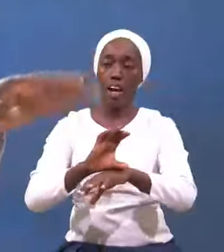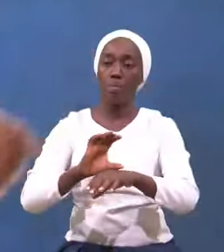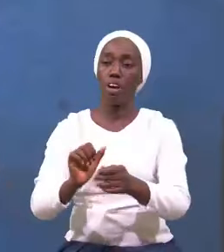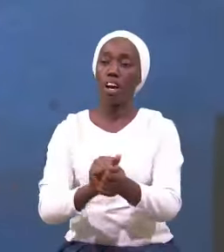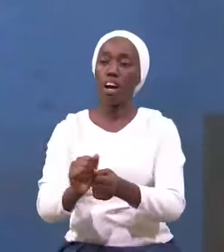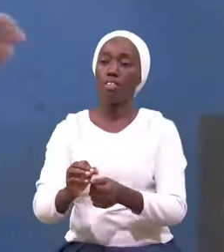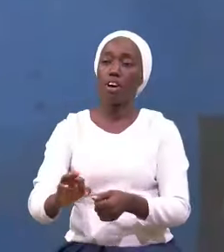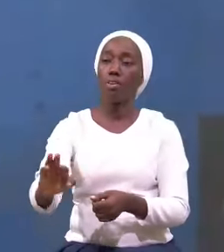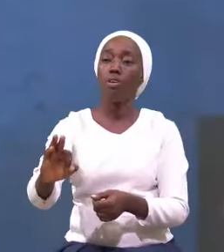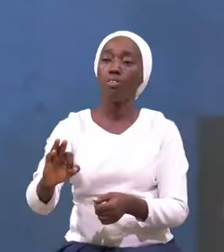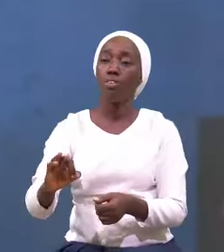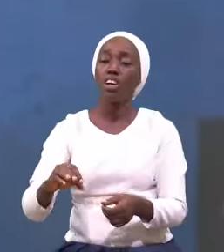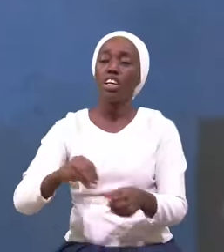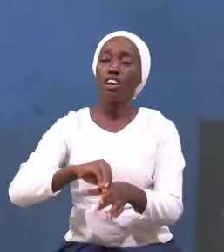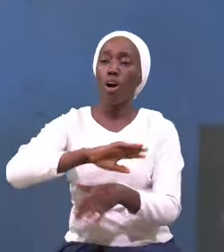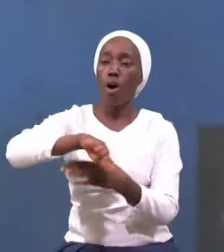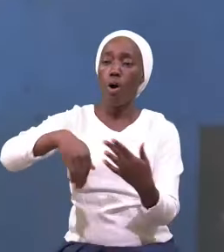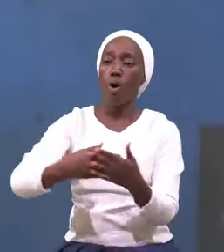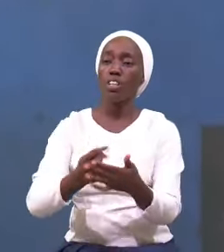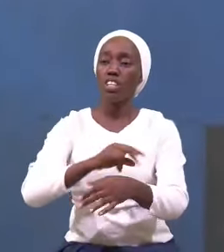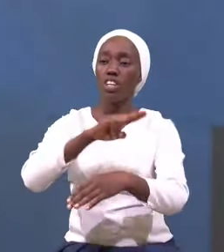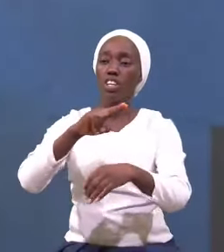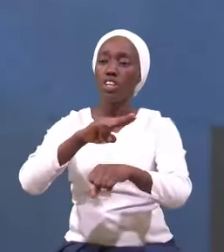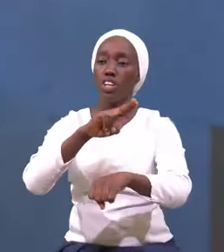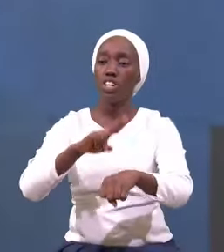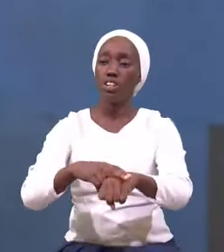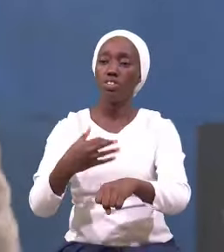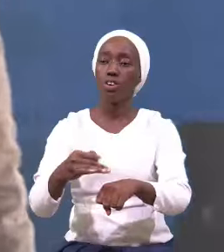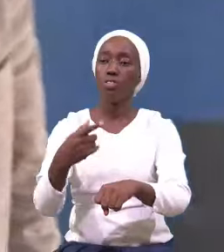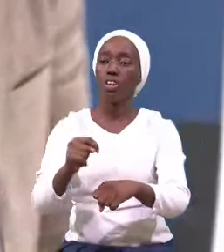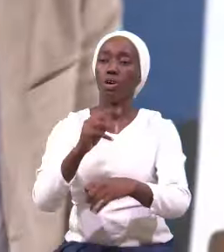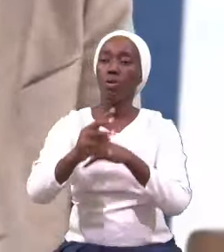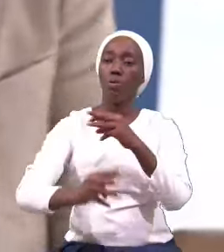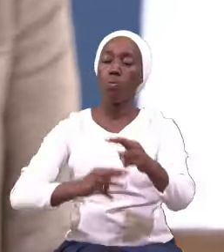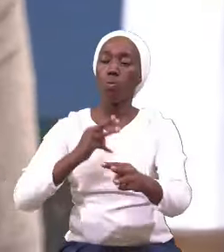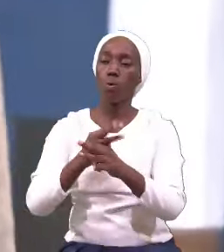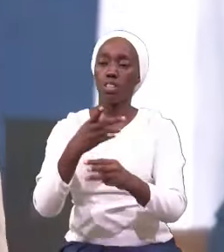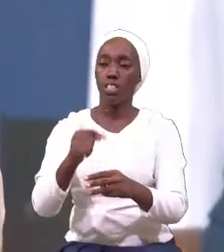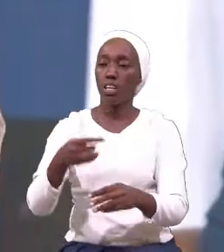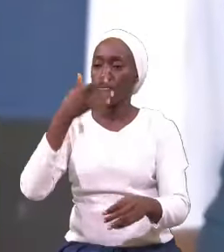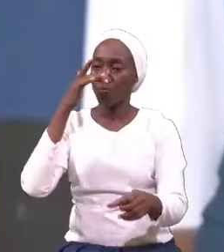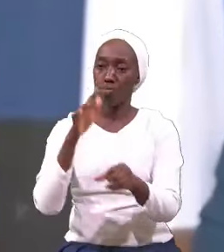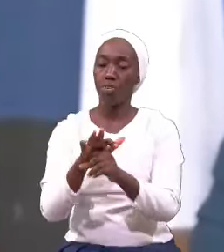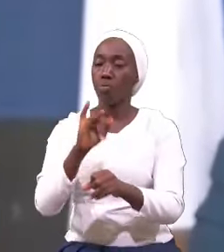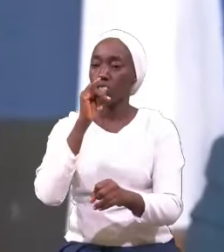off in all the nations of the world. The promise is unto